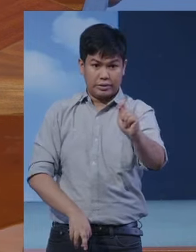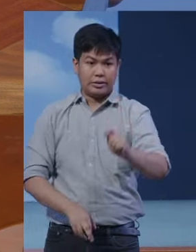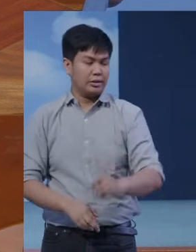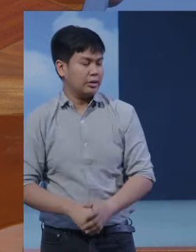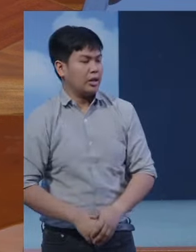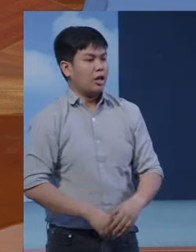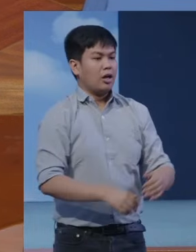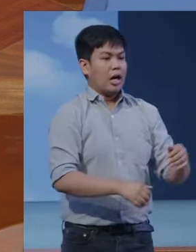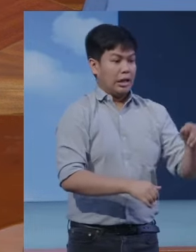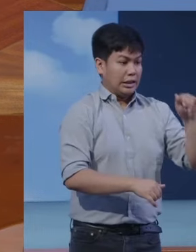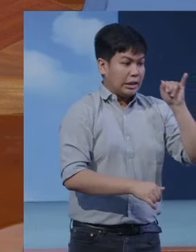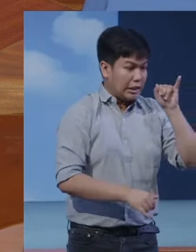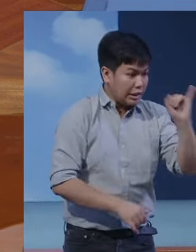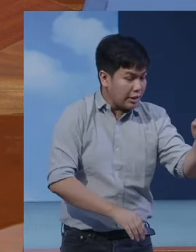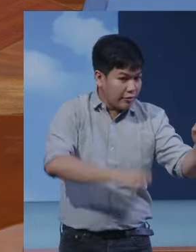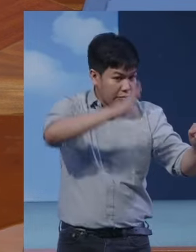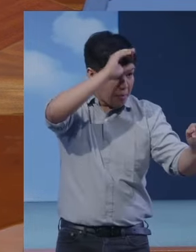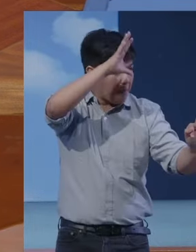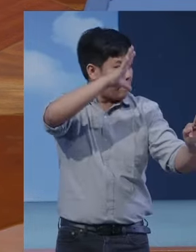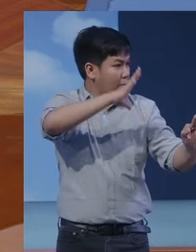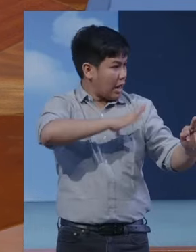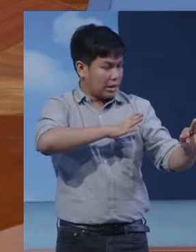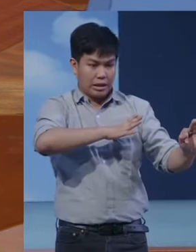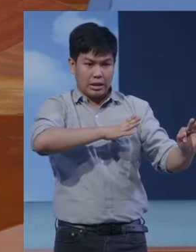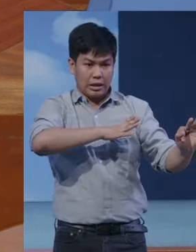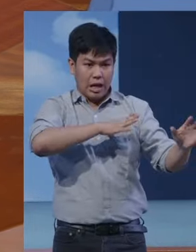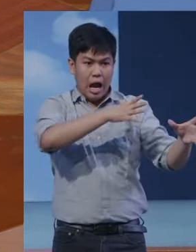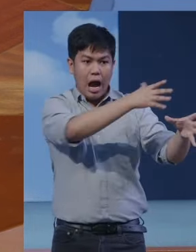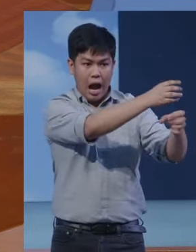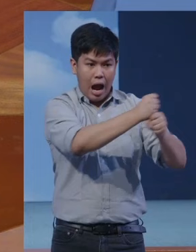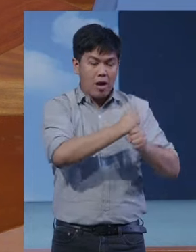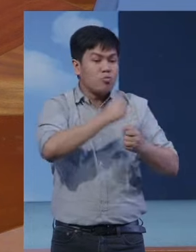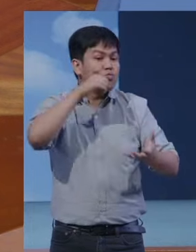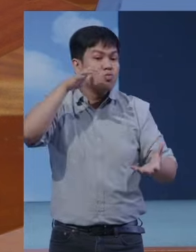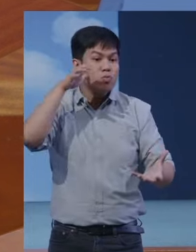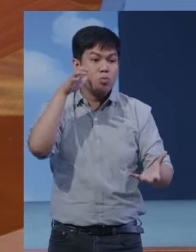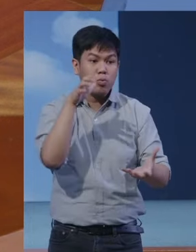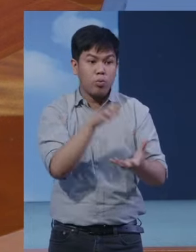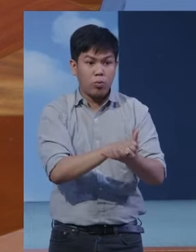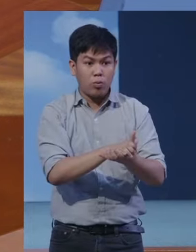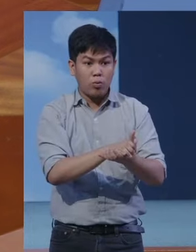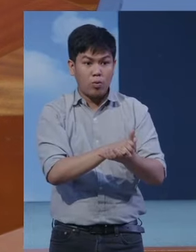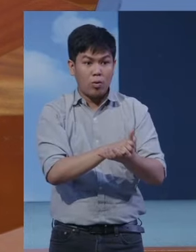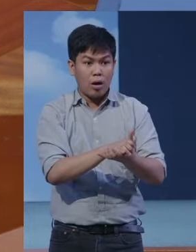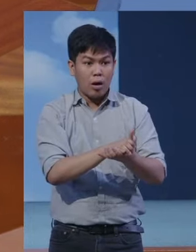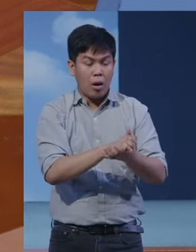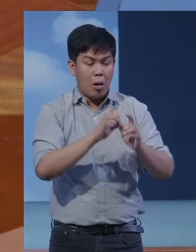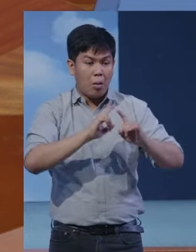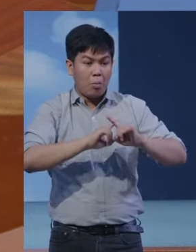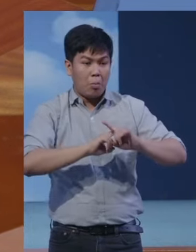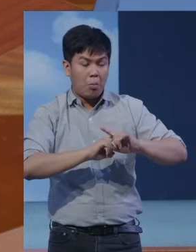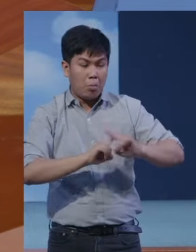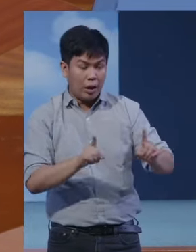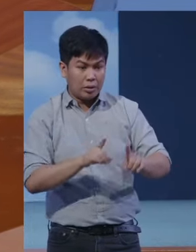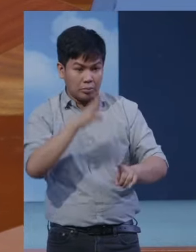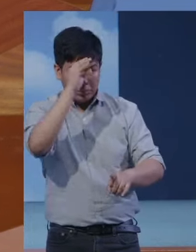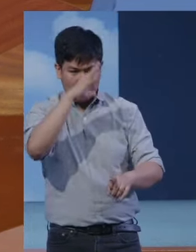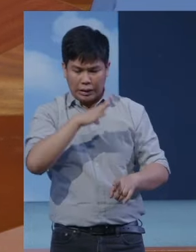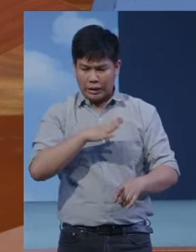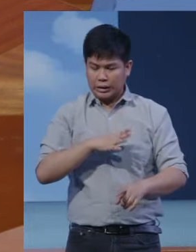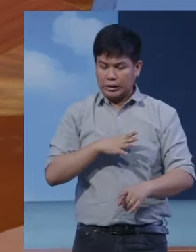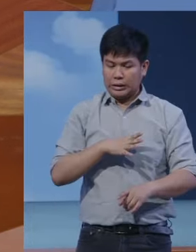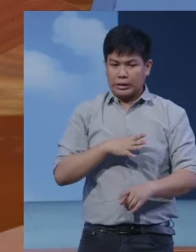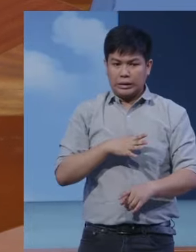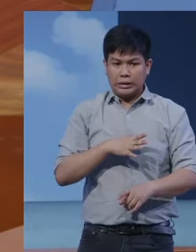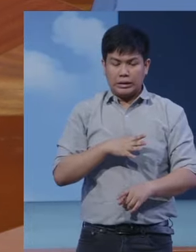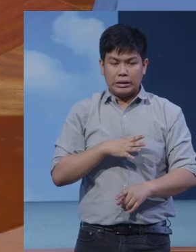marries her if Then she finds no favor in his eyes because he has found some